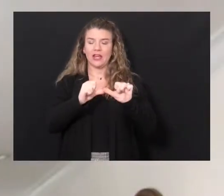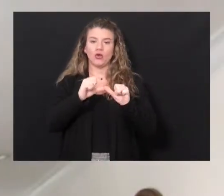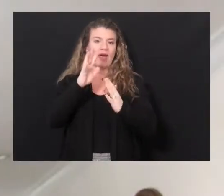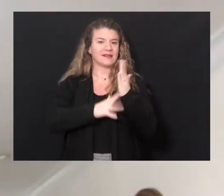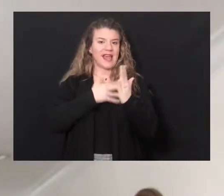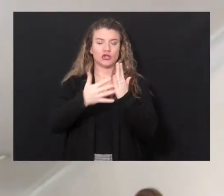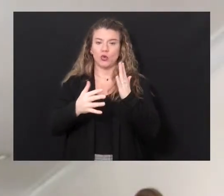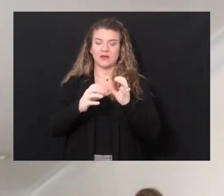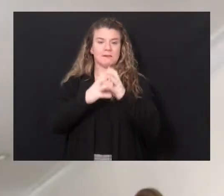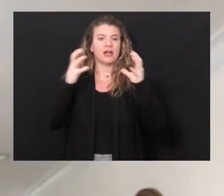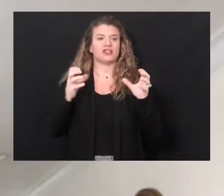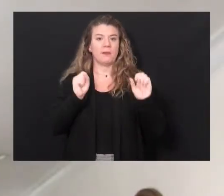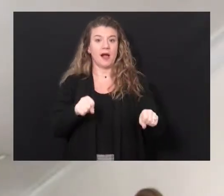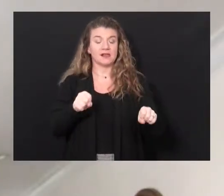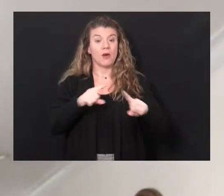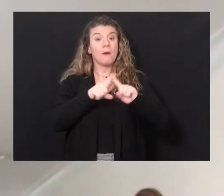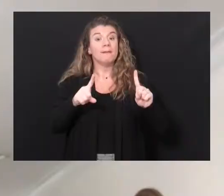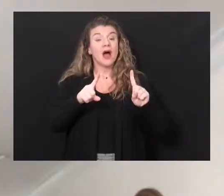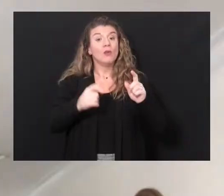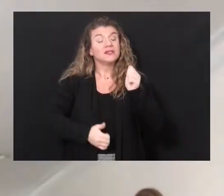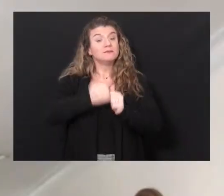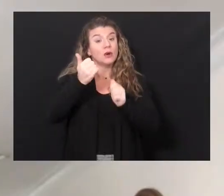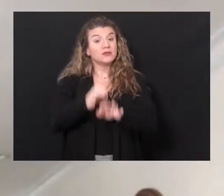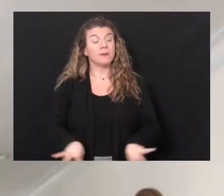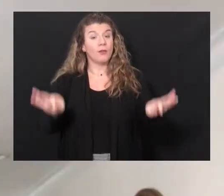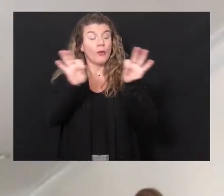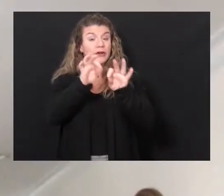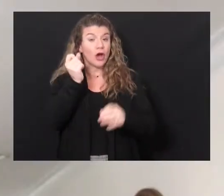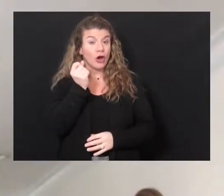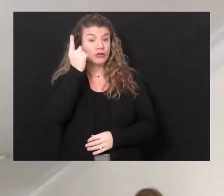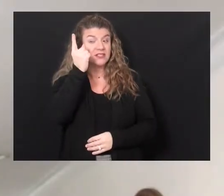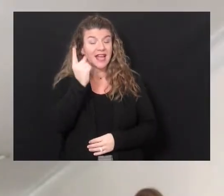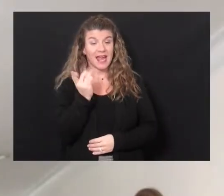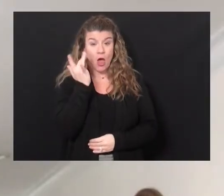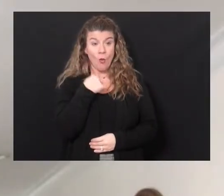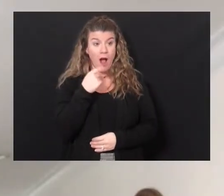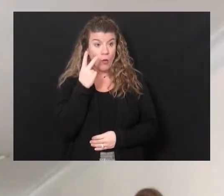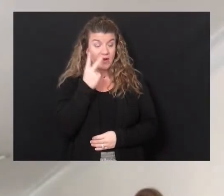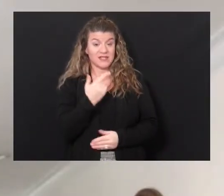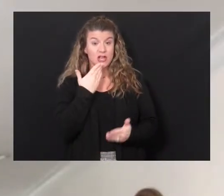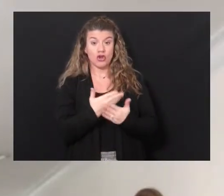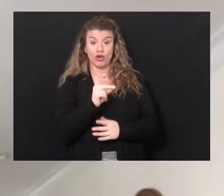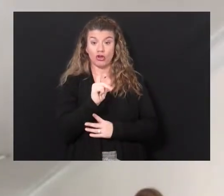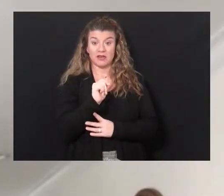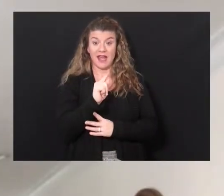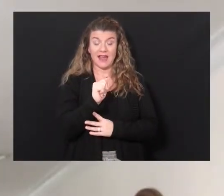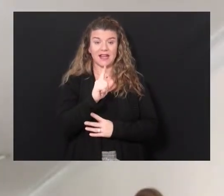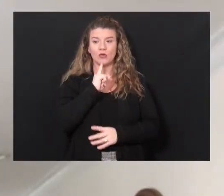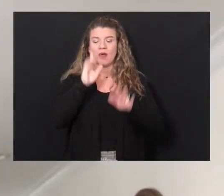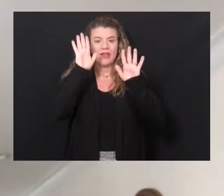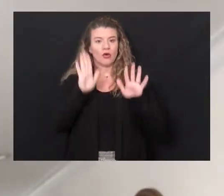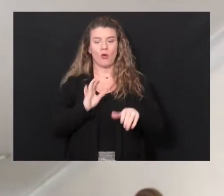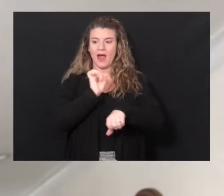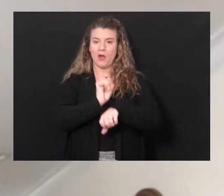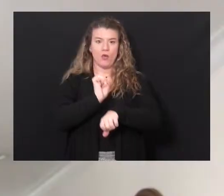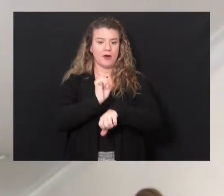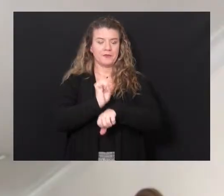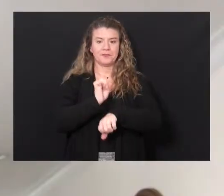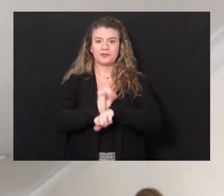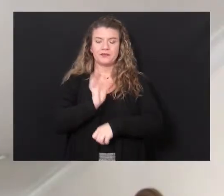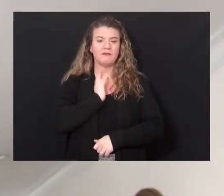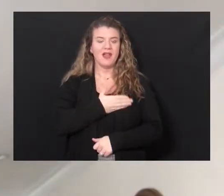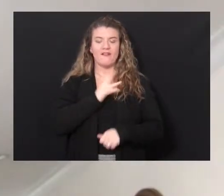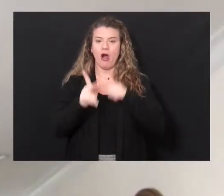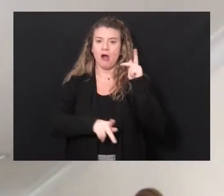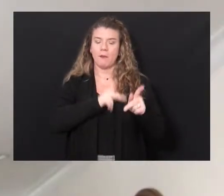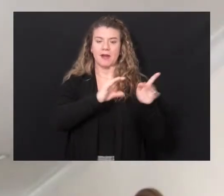can. But I think the key is, and one of the reasons why we've seen such good data is the great work of our GIADF and all the